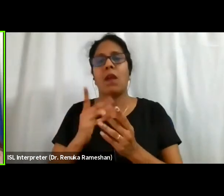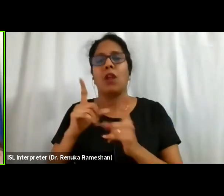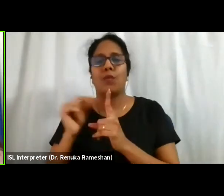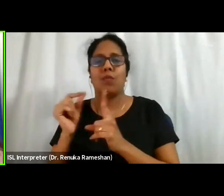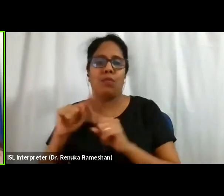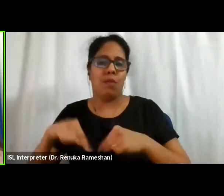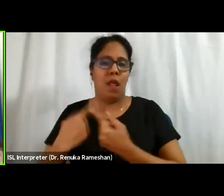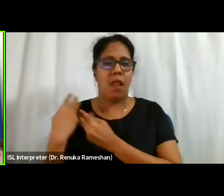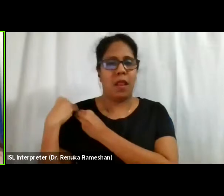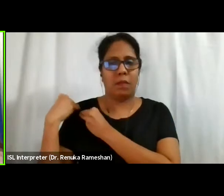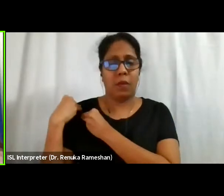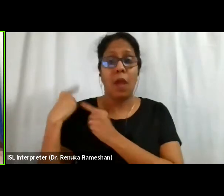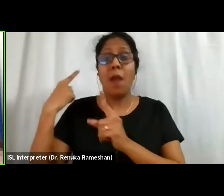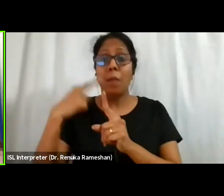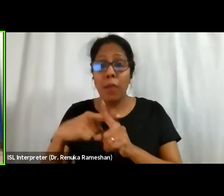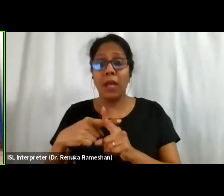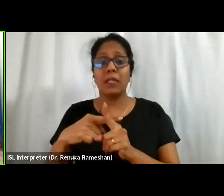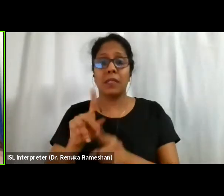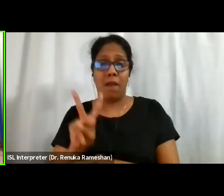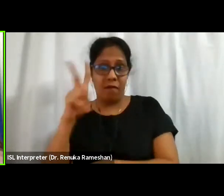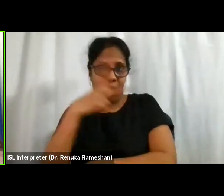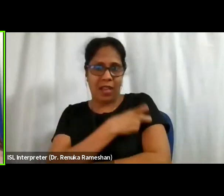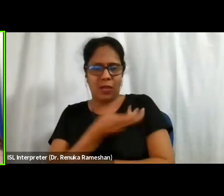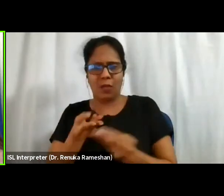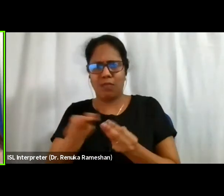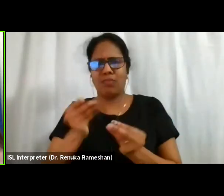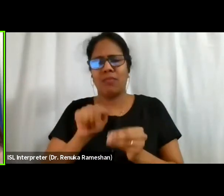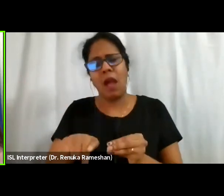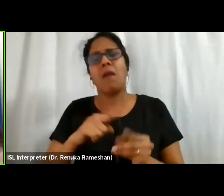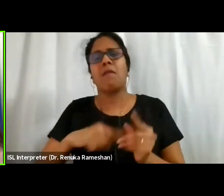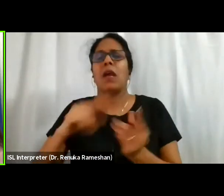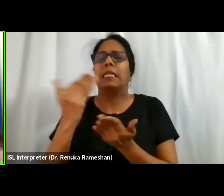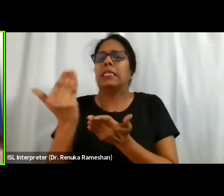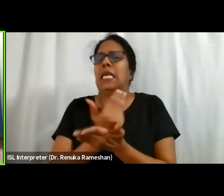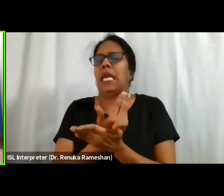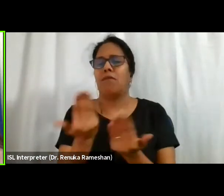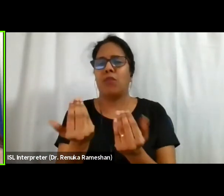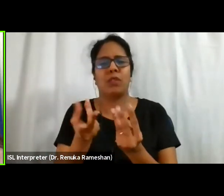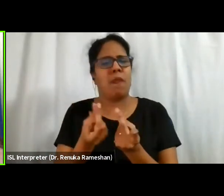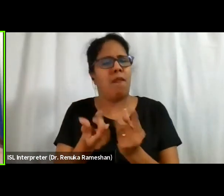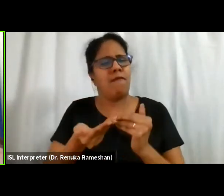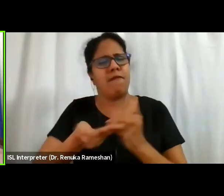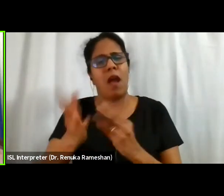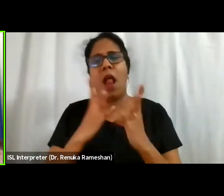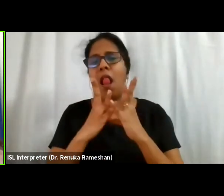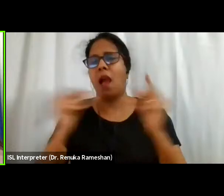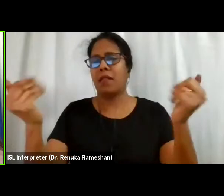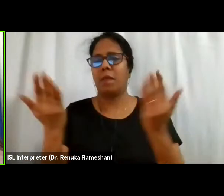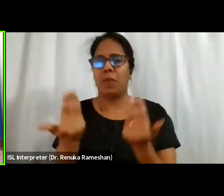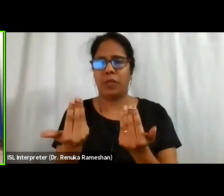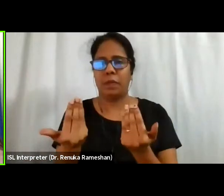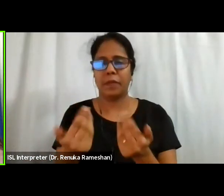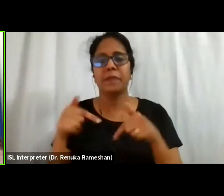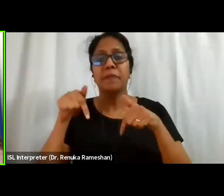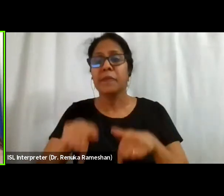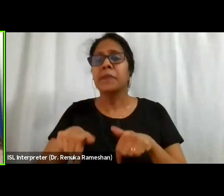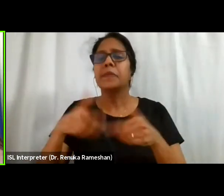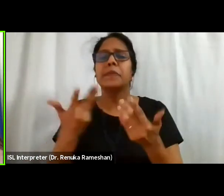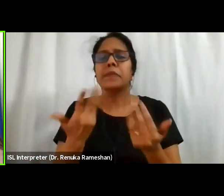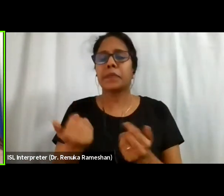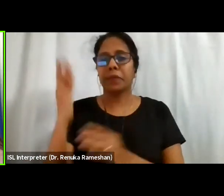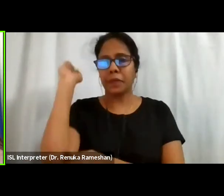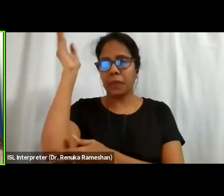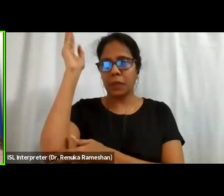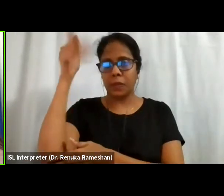soon. And with this saying, I would like to share some slides with you. So